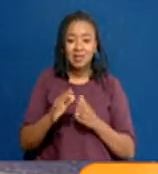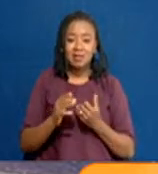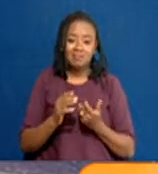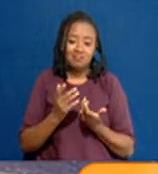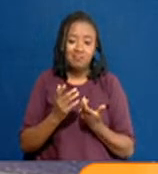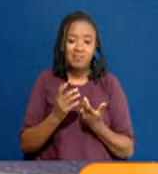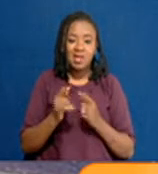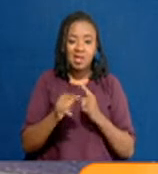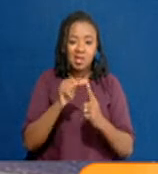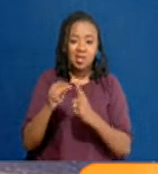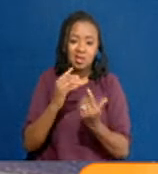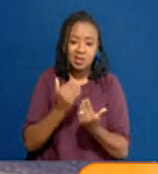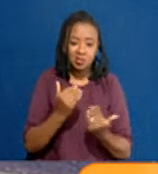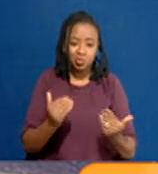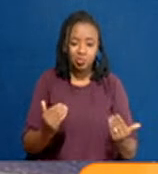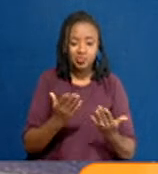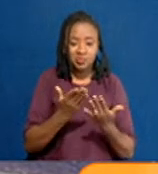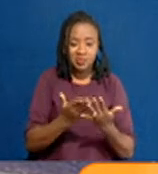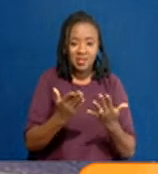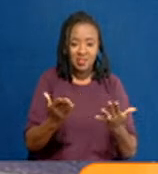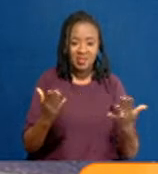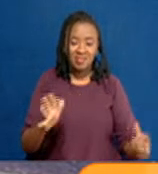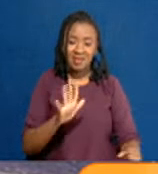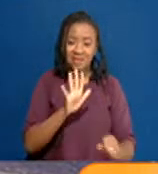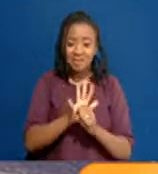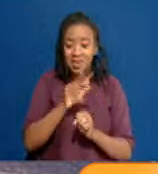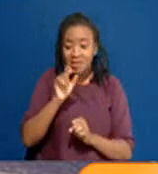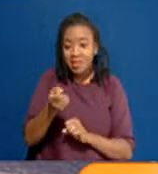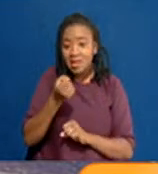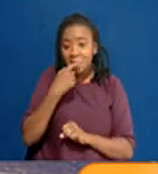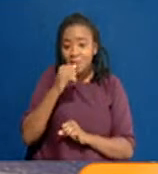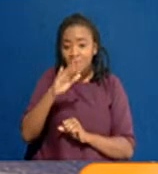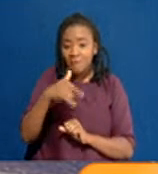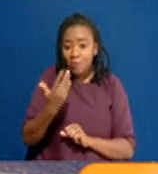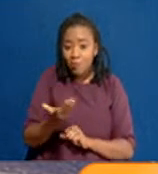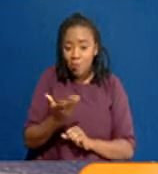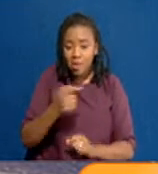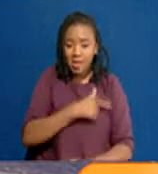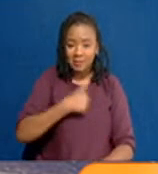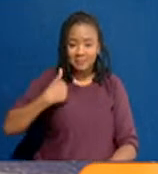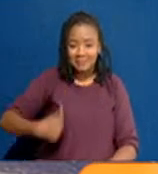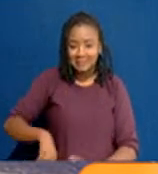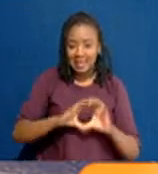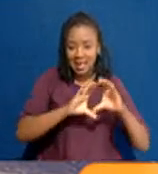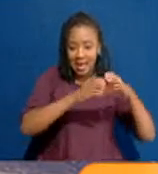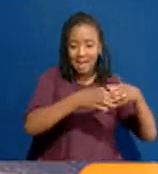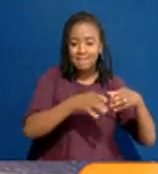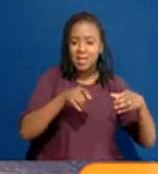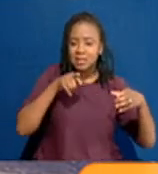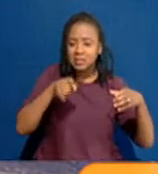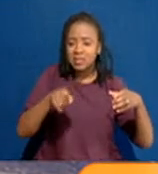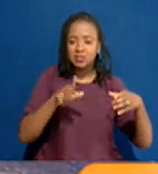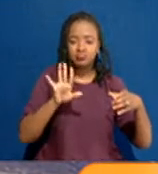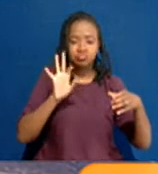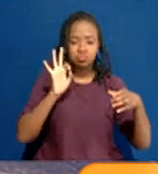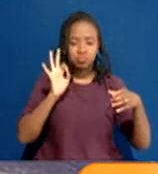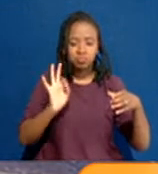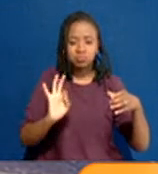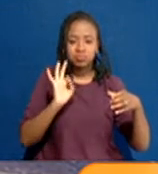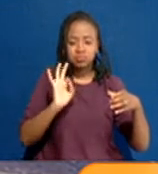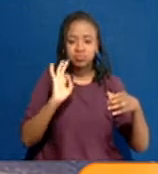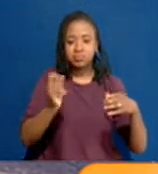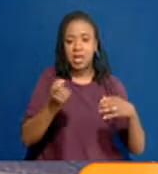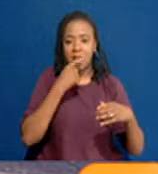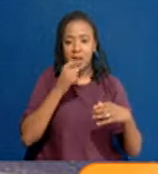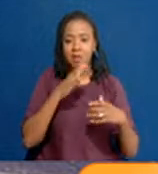among children. The drug, which is produced by Chinese pharmaceutical Fosun Pharma, is a one-step formulation drug that will not